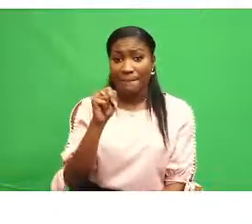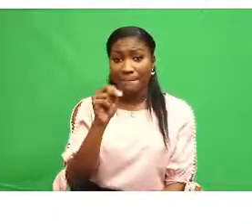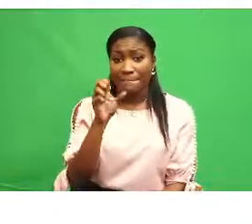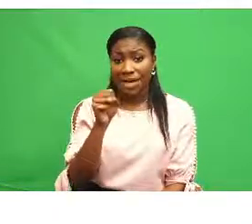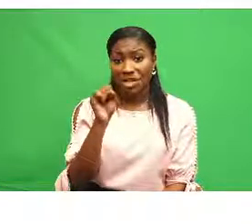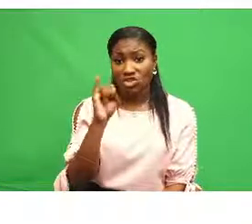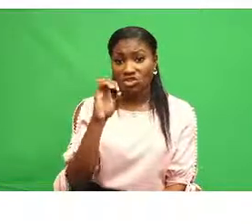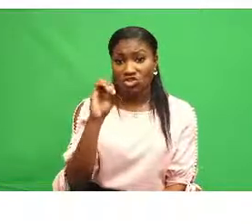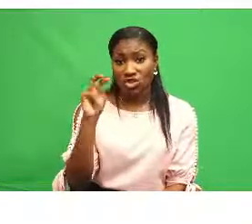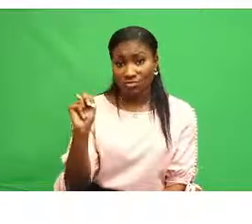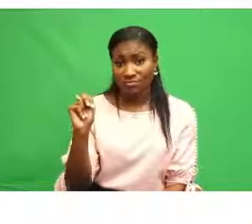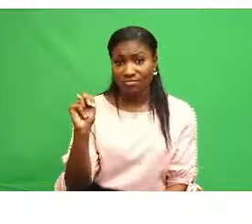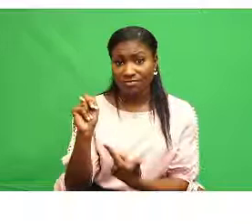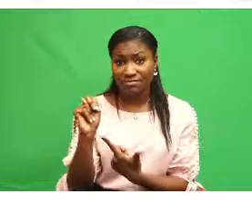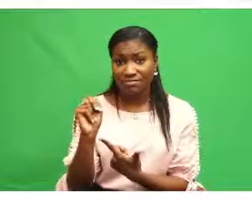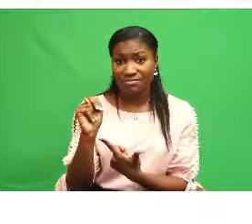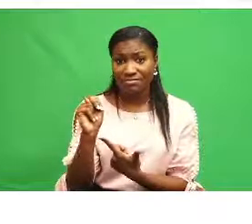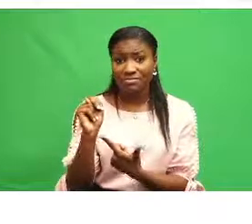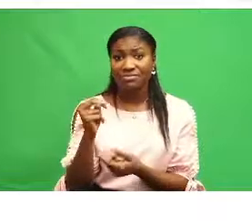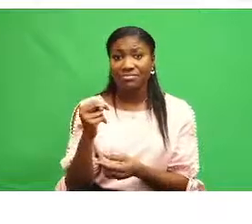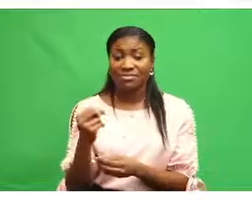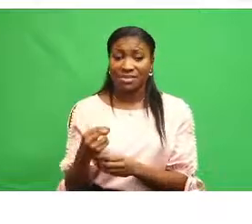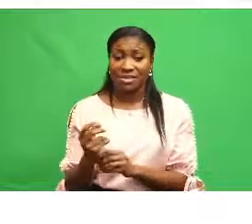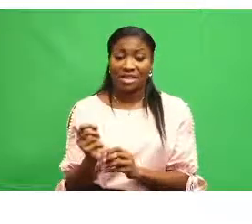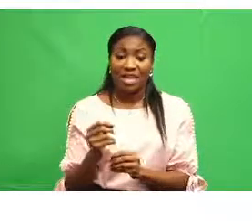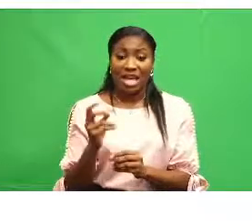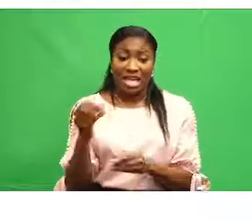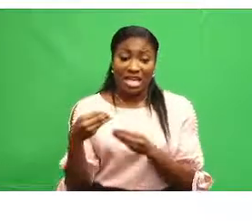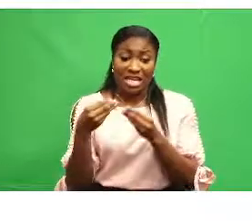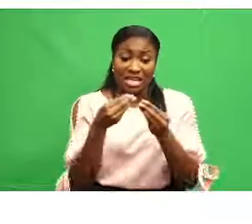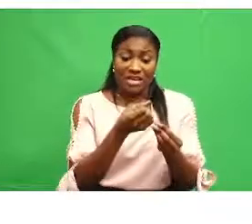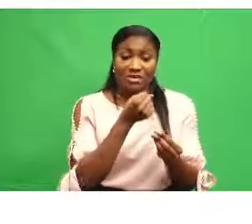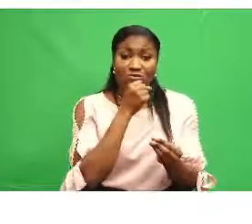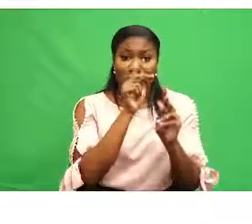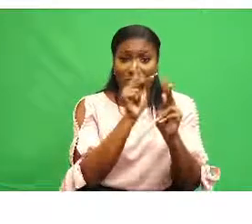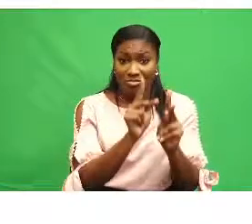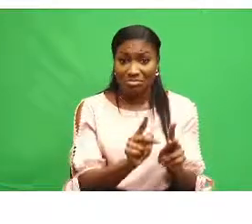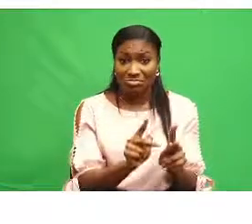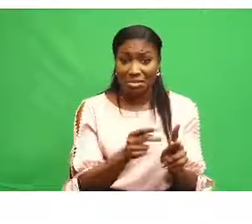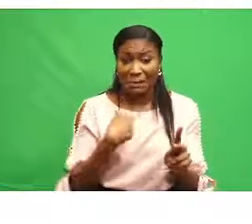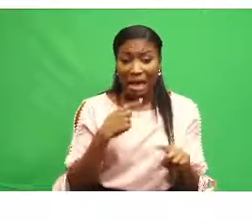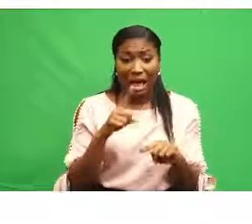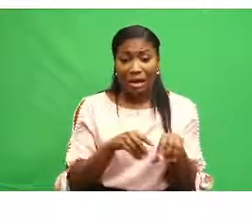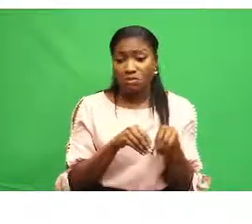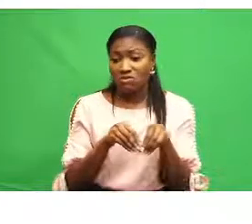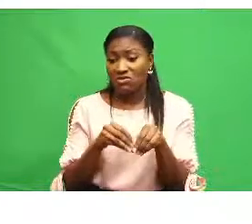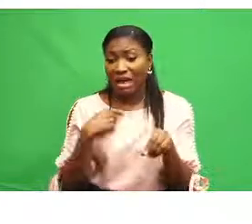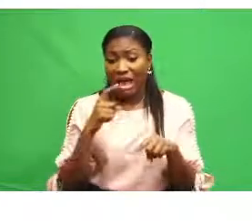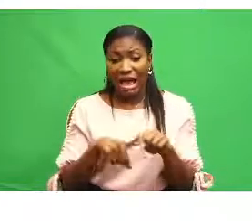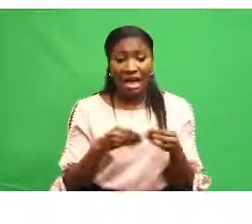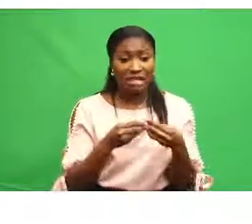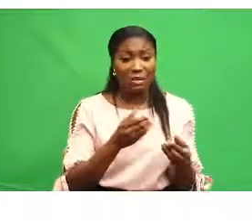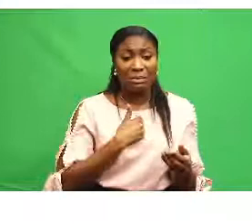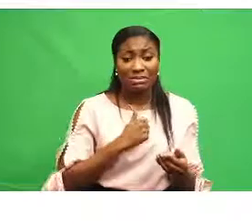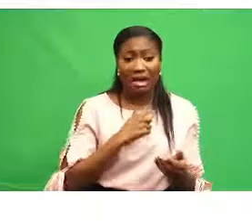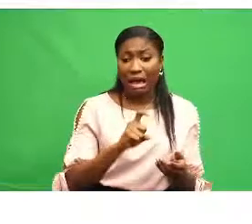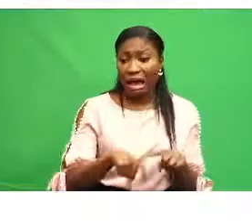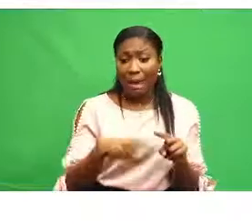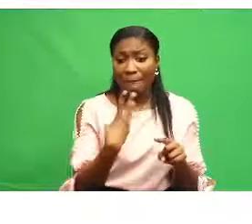grant, and you depend on that person to not only assist with that pension coming to